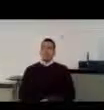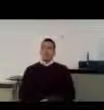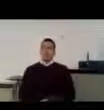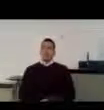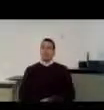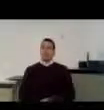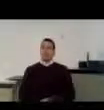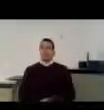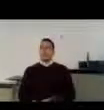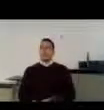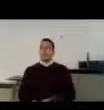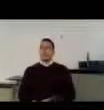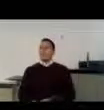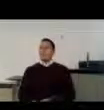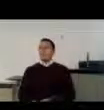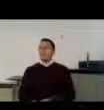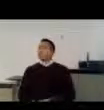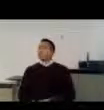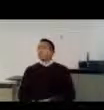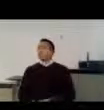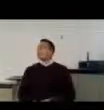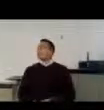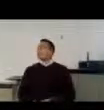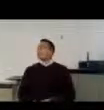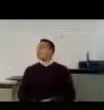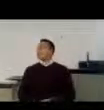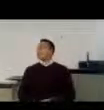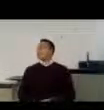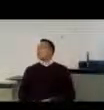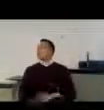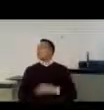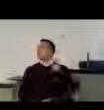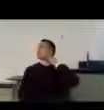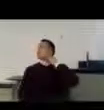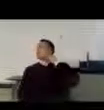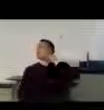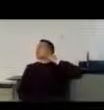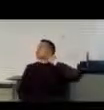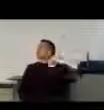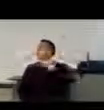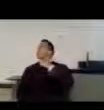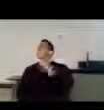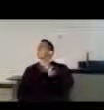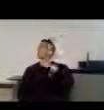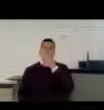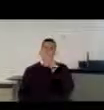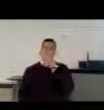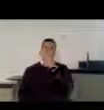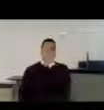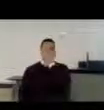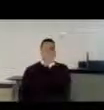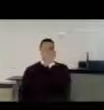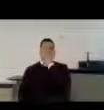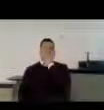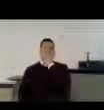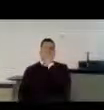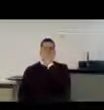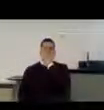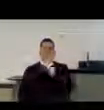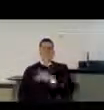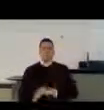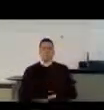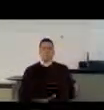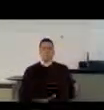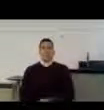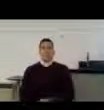that. So I have to say that our goals for today are to